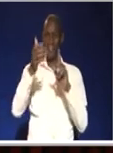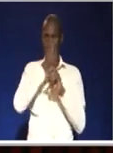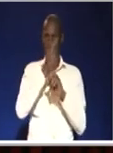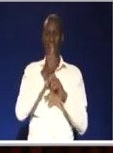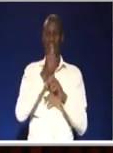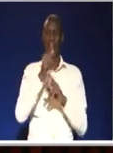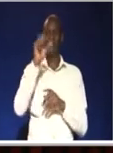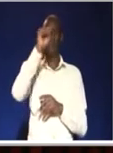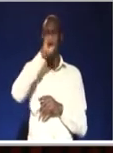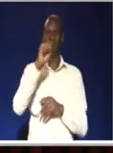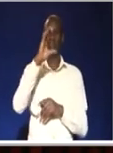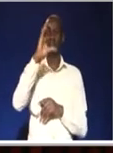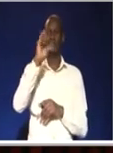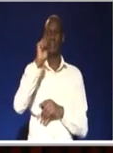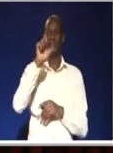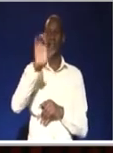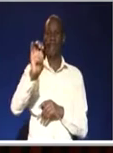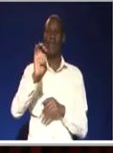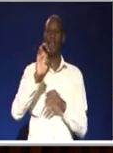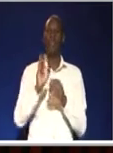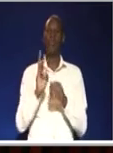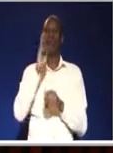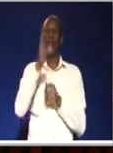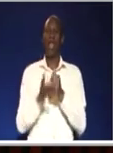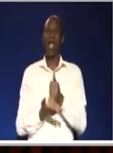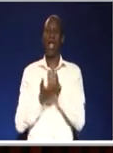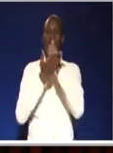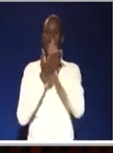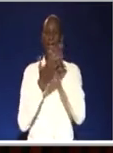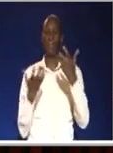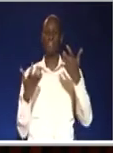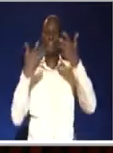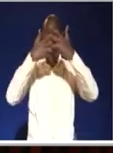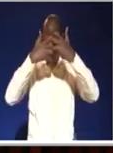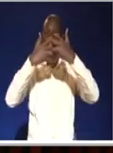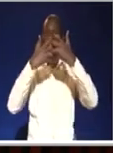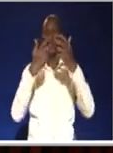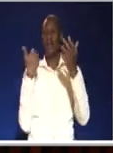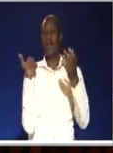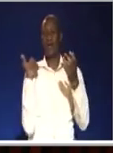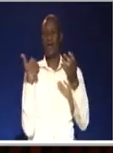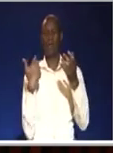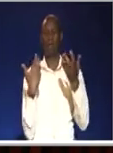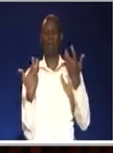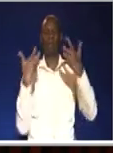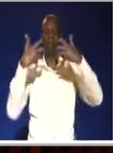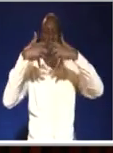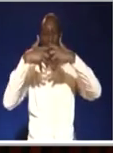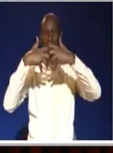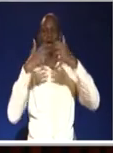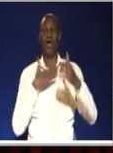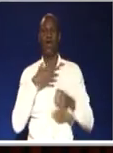scale that will help us to fit these figures into our